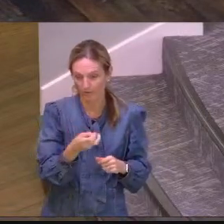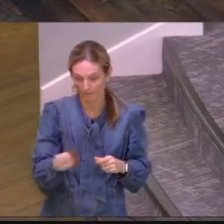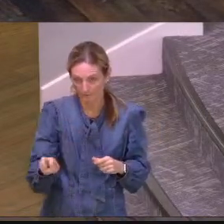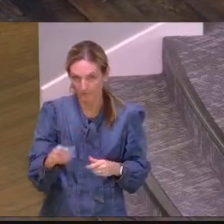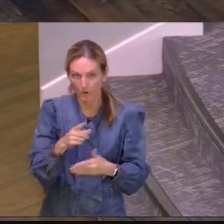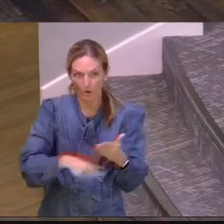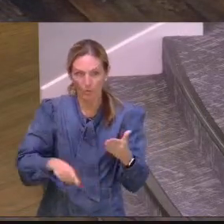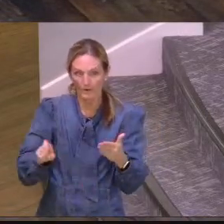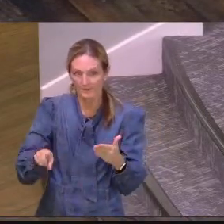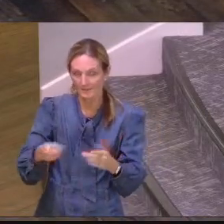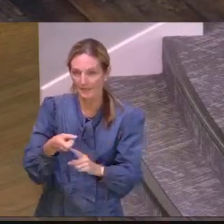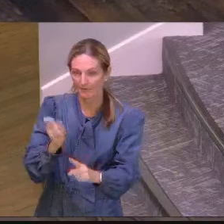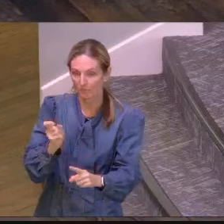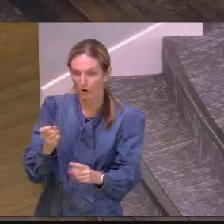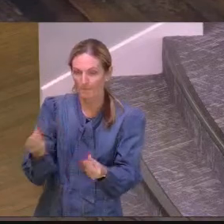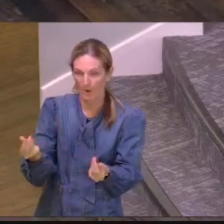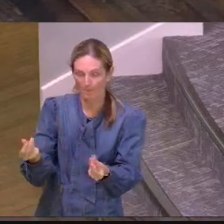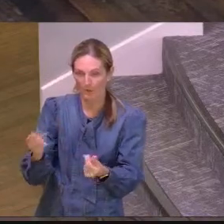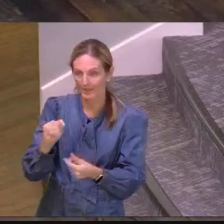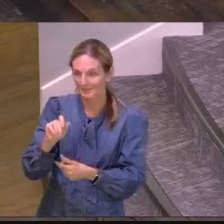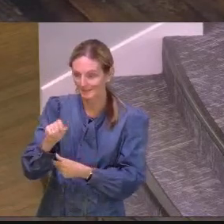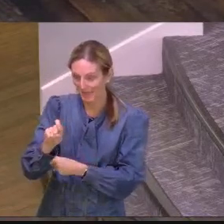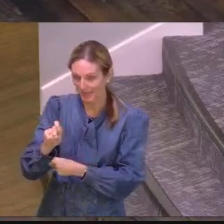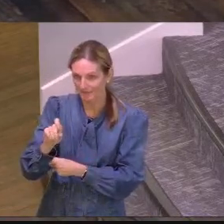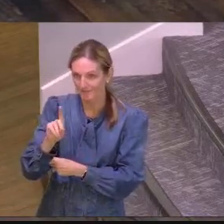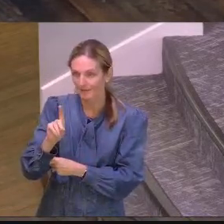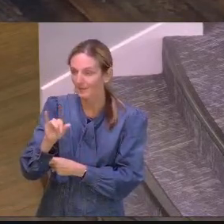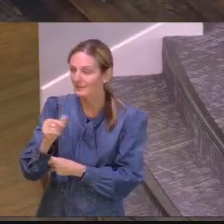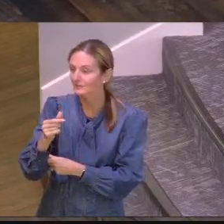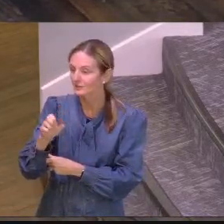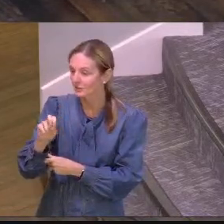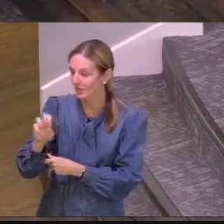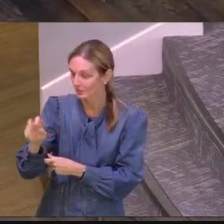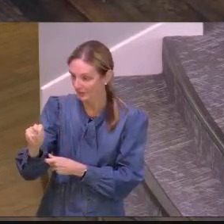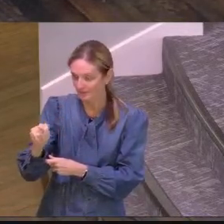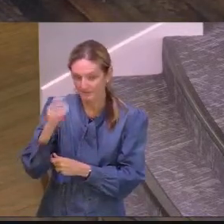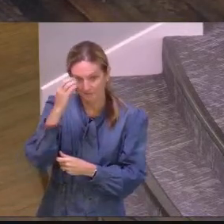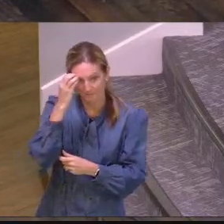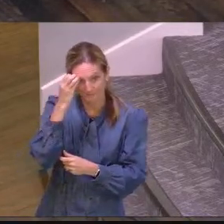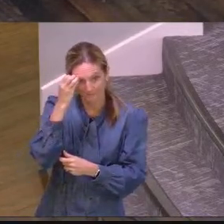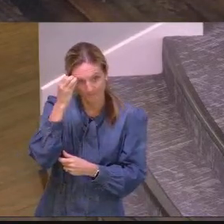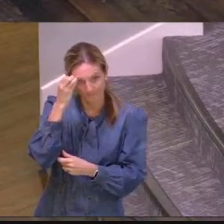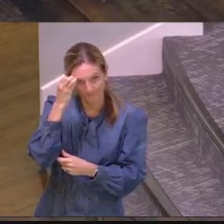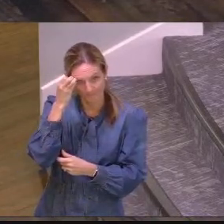local property tax digest. I don't know if we can turn this down. I'm getting.